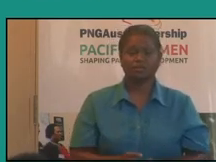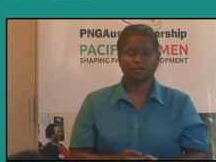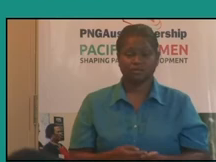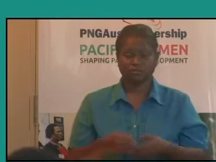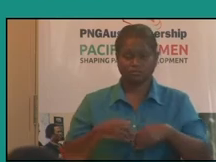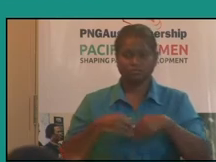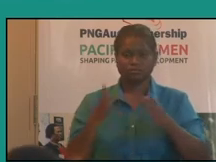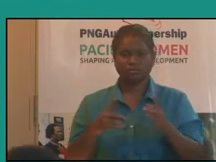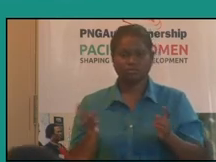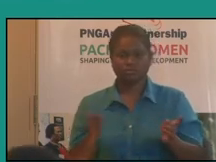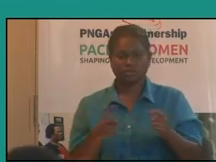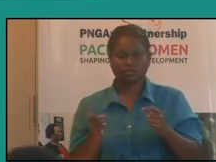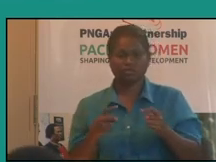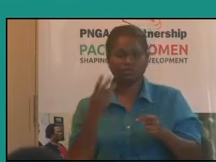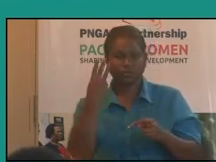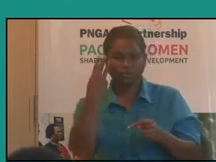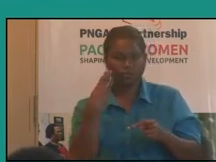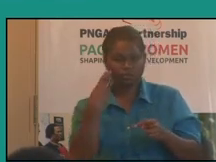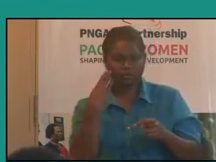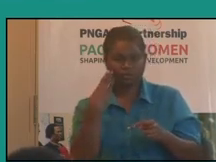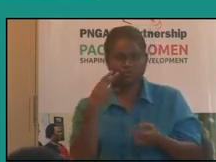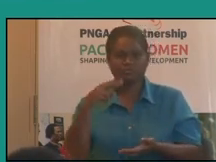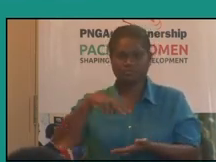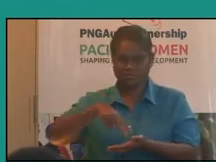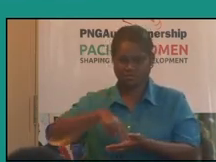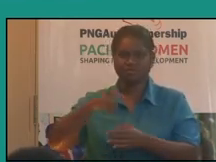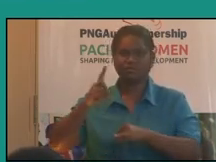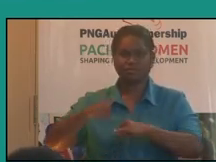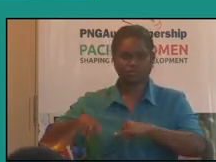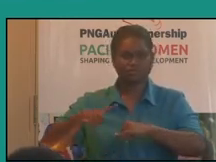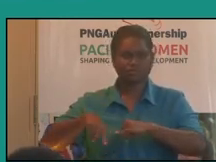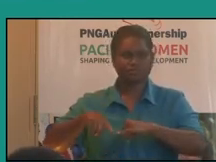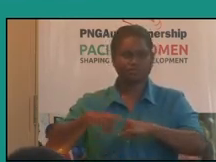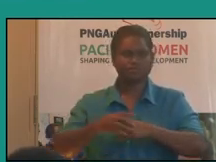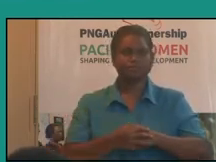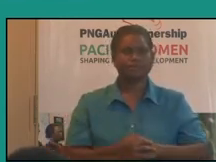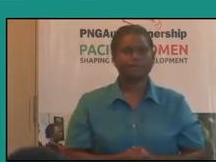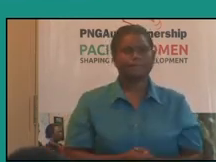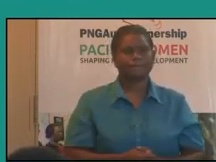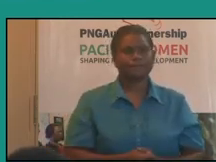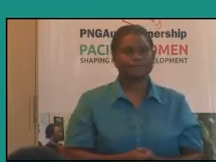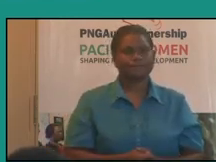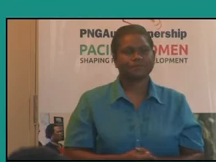woman contesting for the elections. But, you know, through